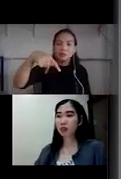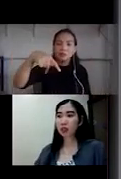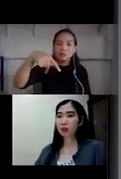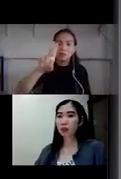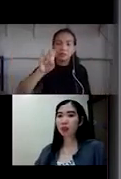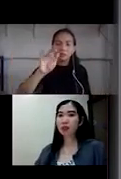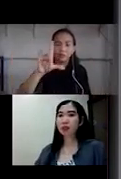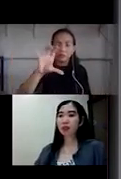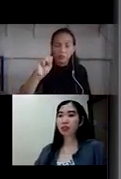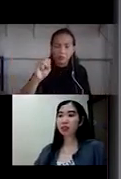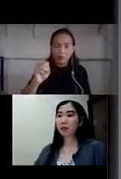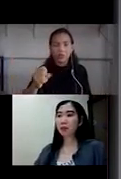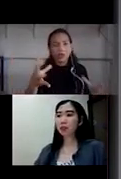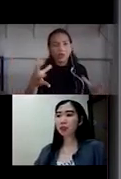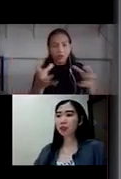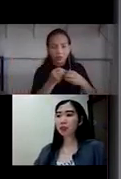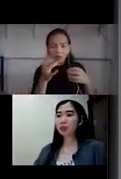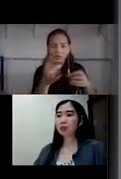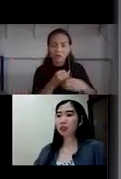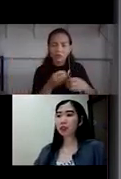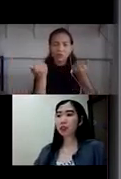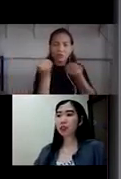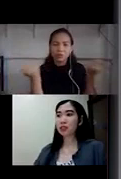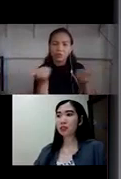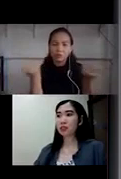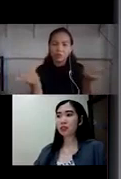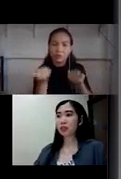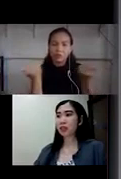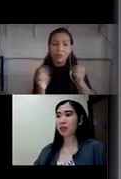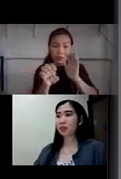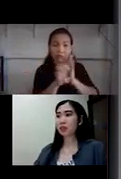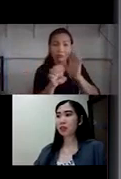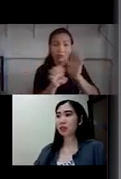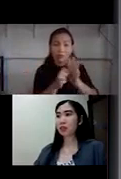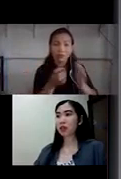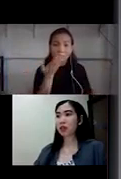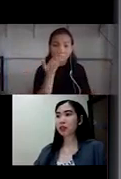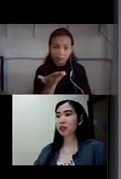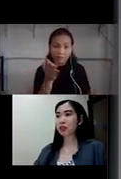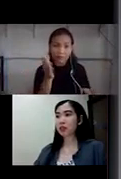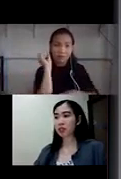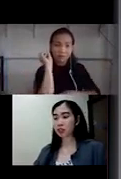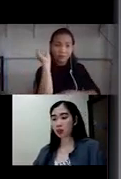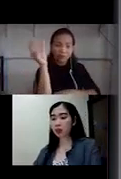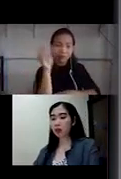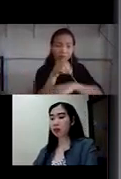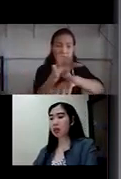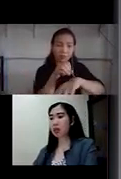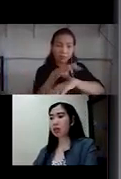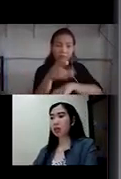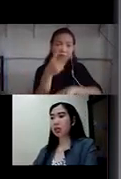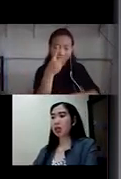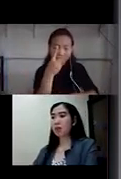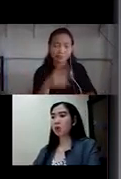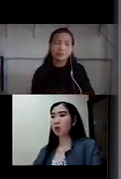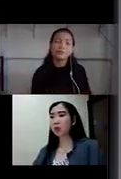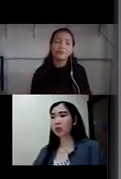collections na available. Example is this. Ayan. Kunyari, this is one of